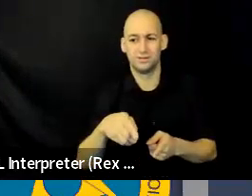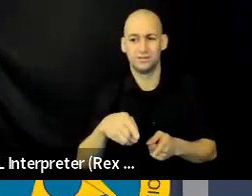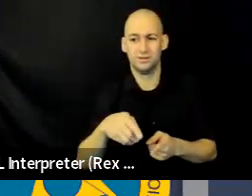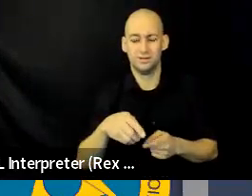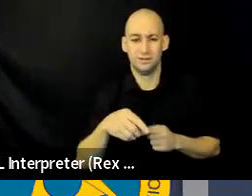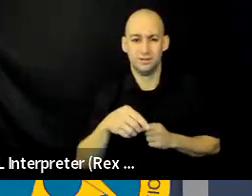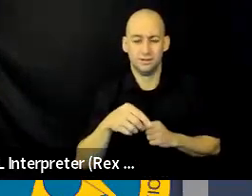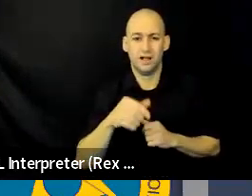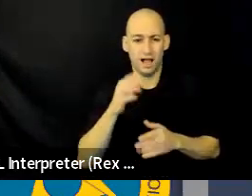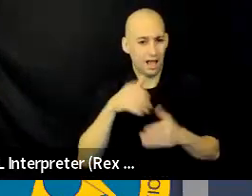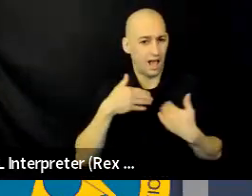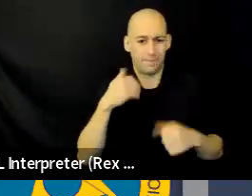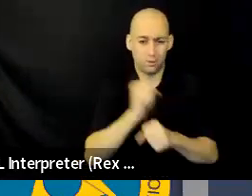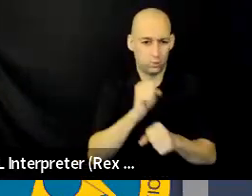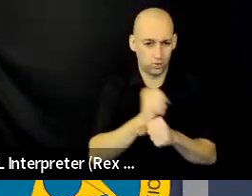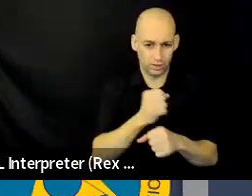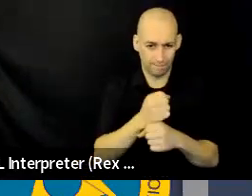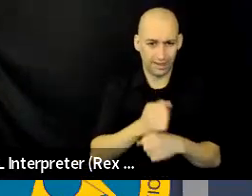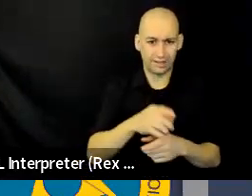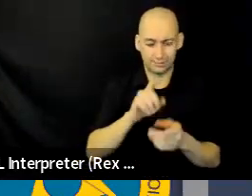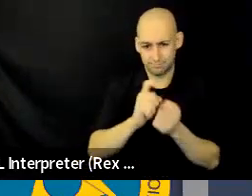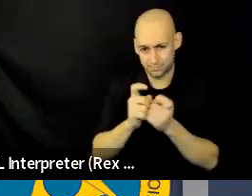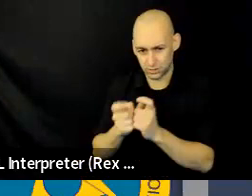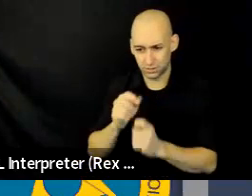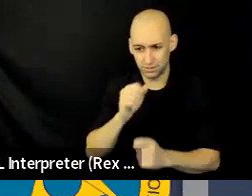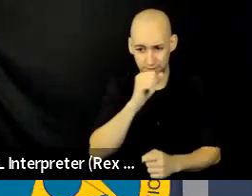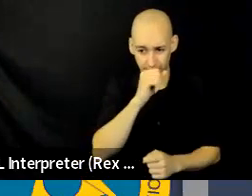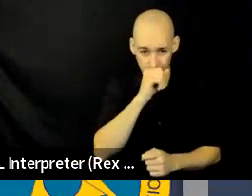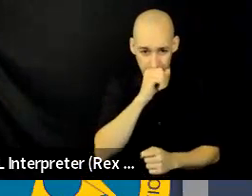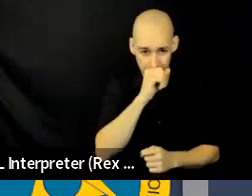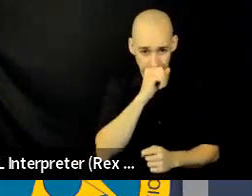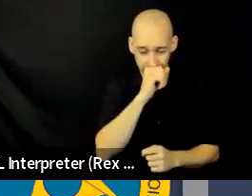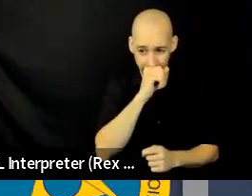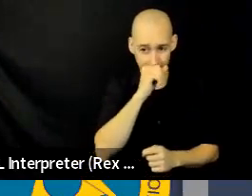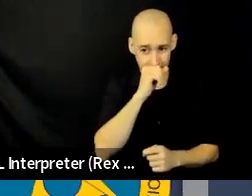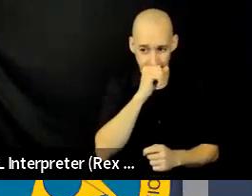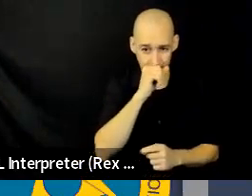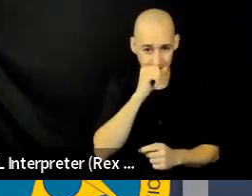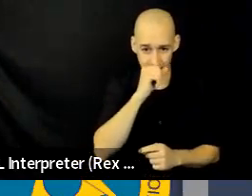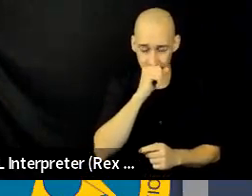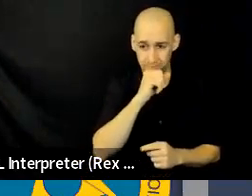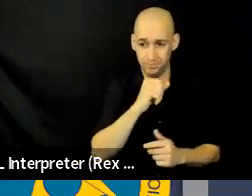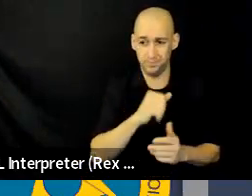those refinements. That will solve it from our perspective, and we have offered alternatives to do that.